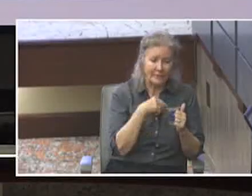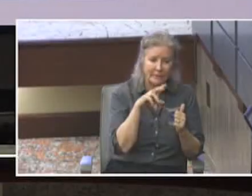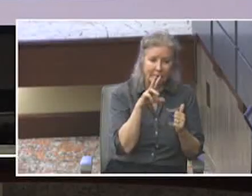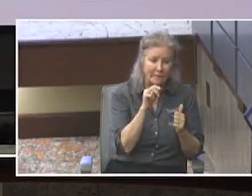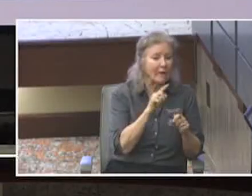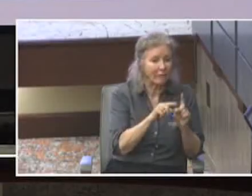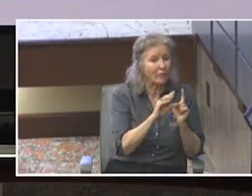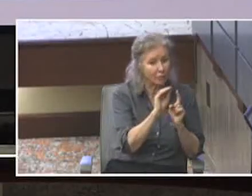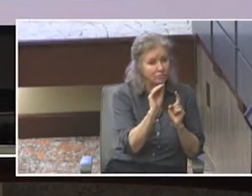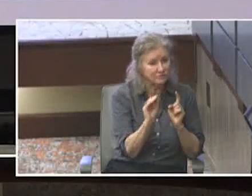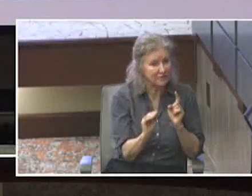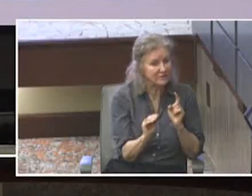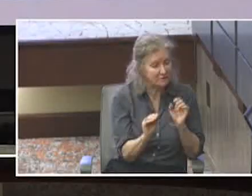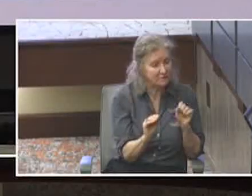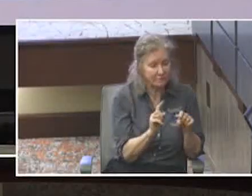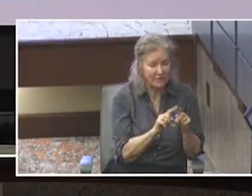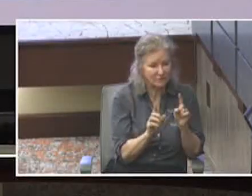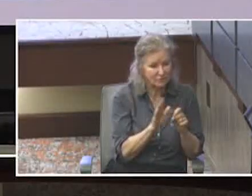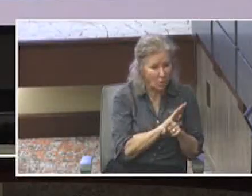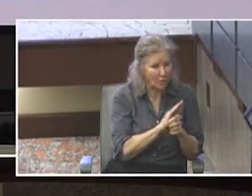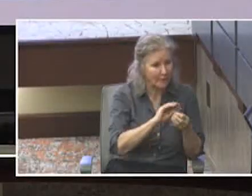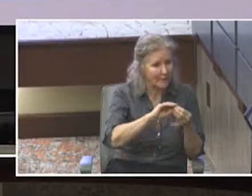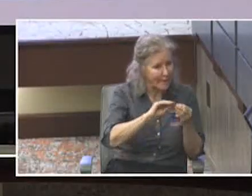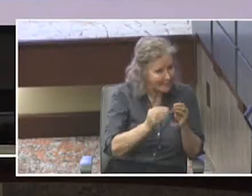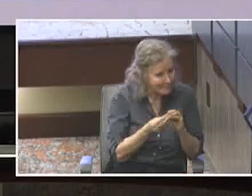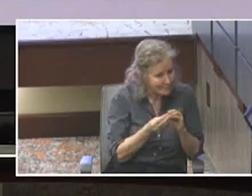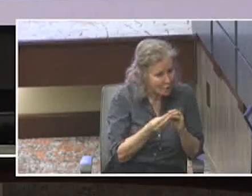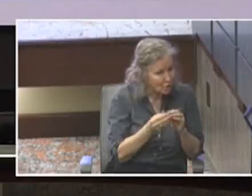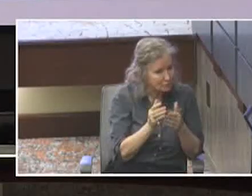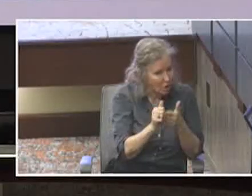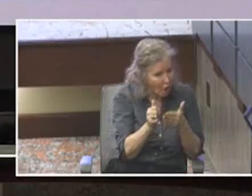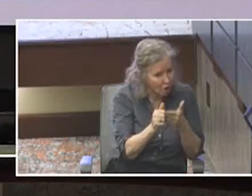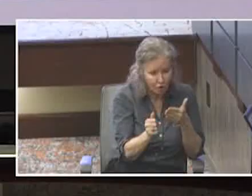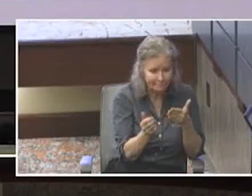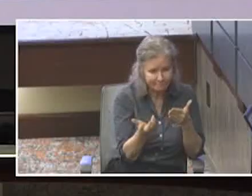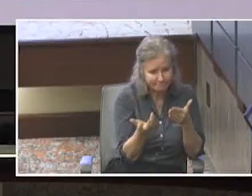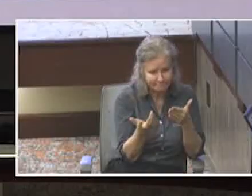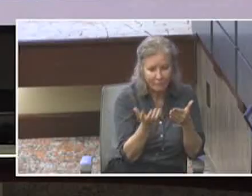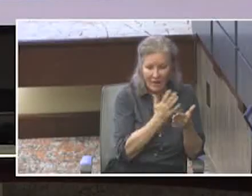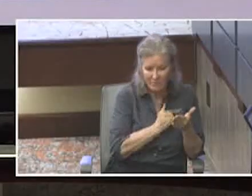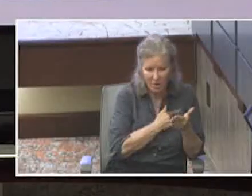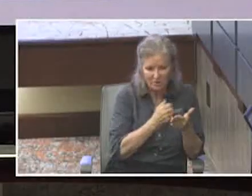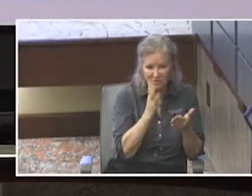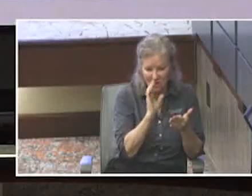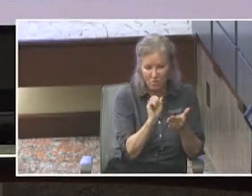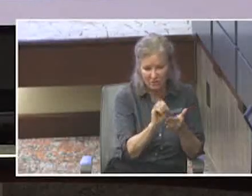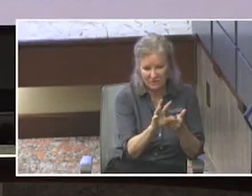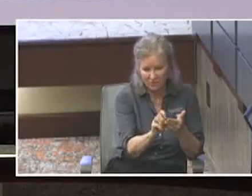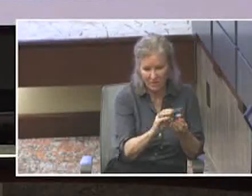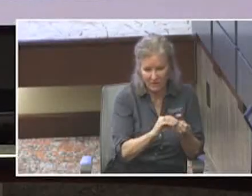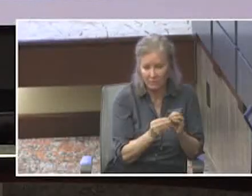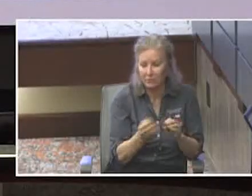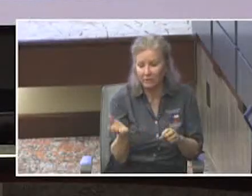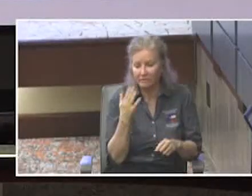the percentages with me, so I apologize. But we'll get that number out to y'all. Got it, thanks.